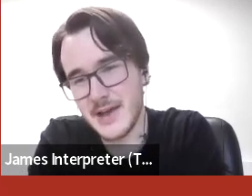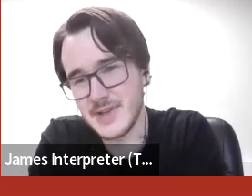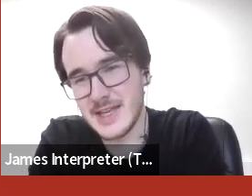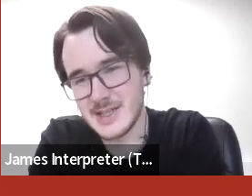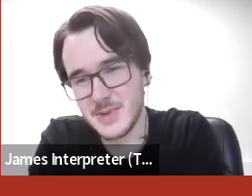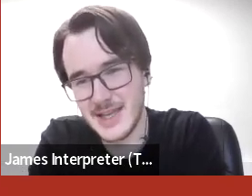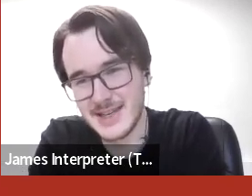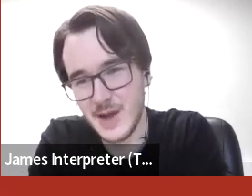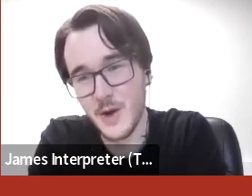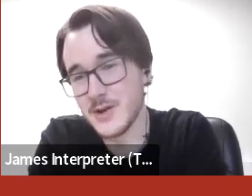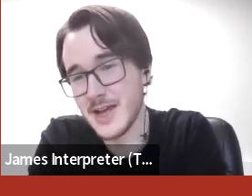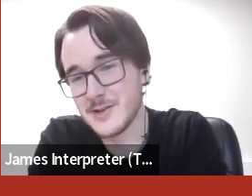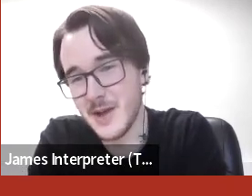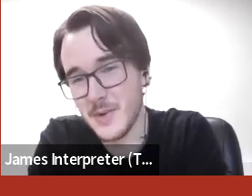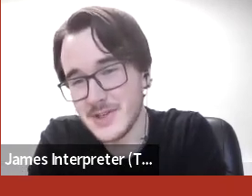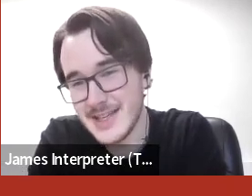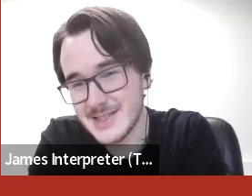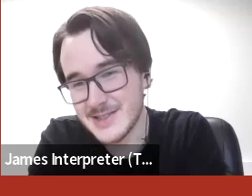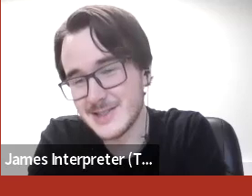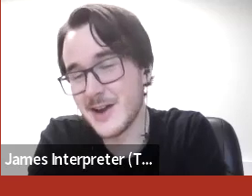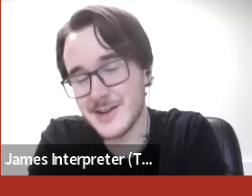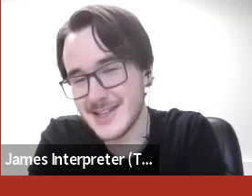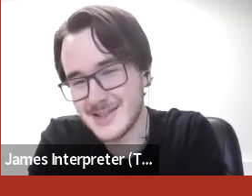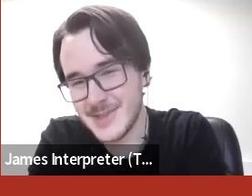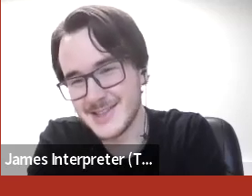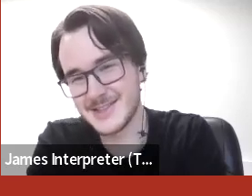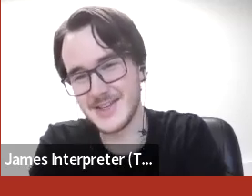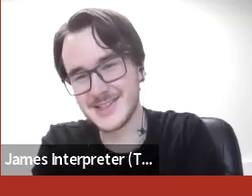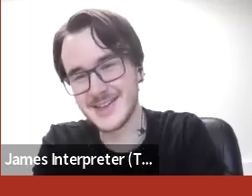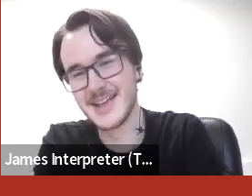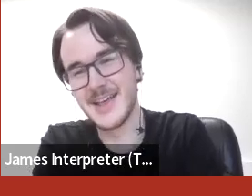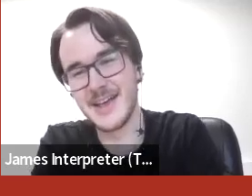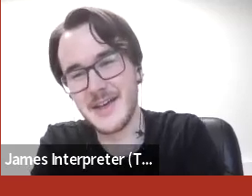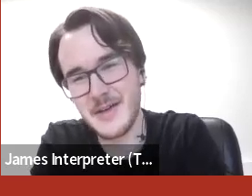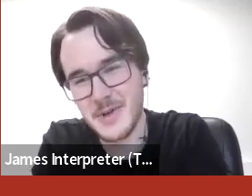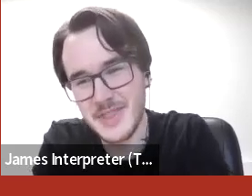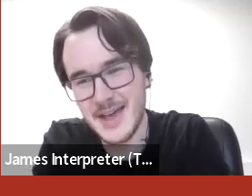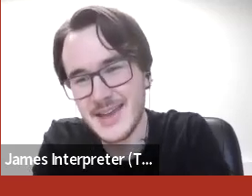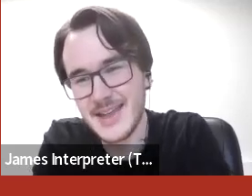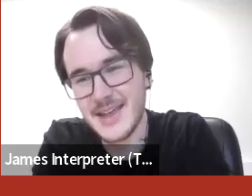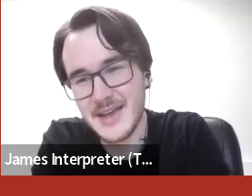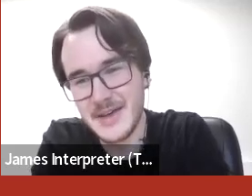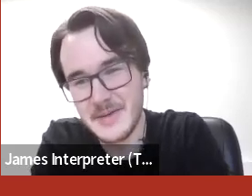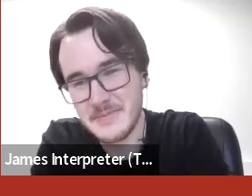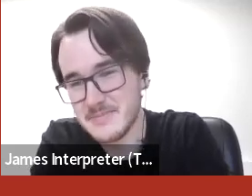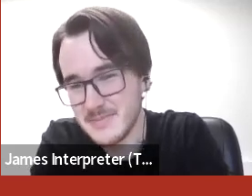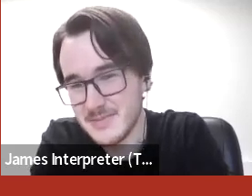don't have to explain, or neither do I want to start to explain to a stranger about that.